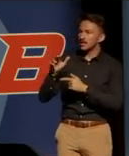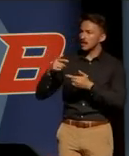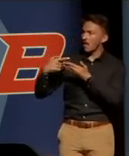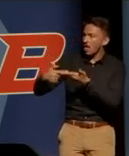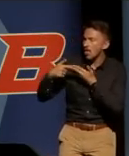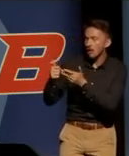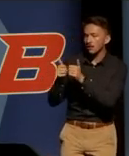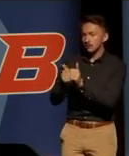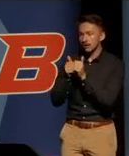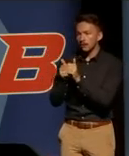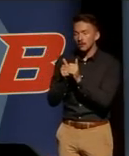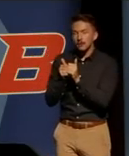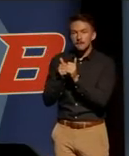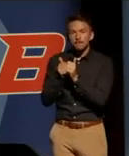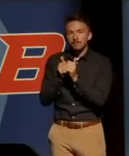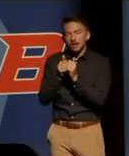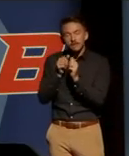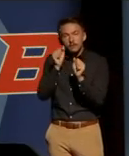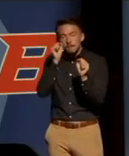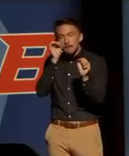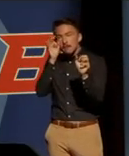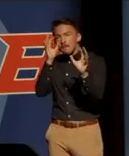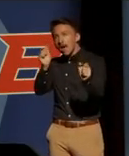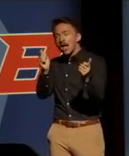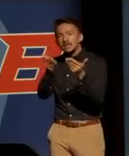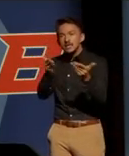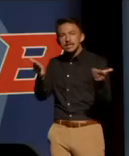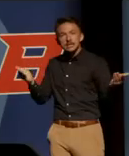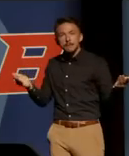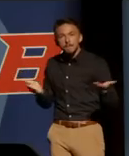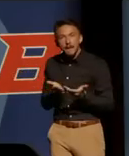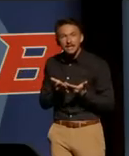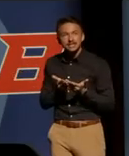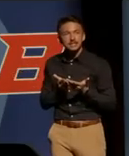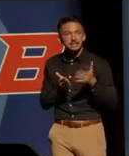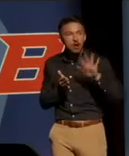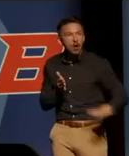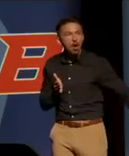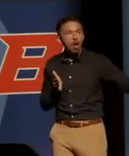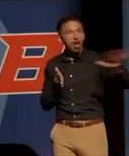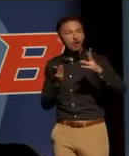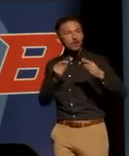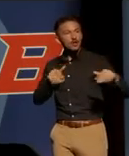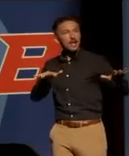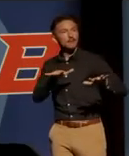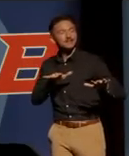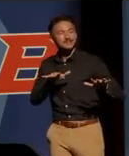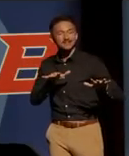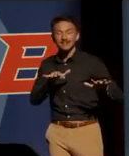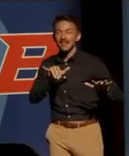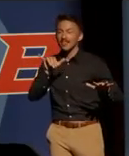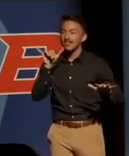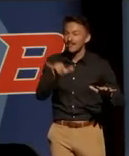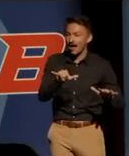in all sorts of incredible spaces on this campus. That is pathbreaking.